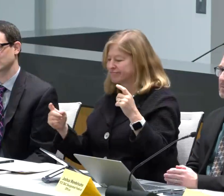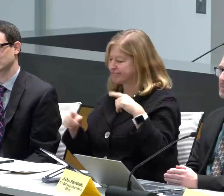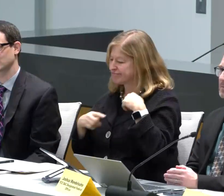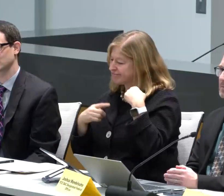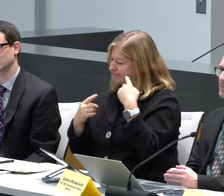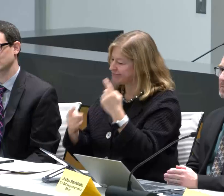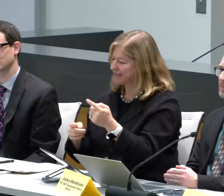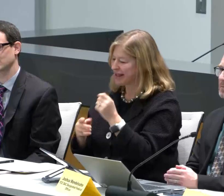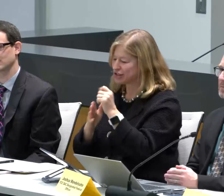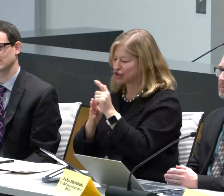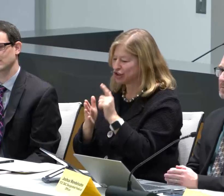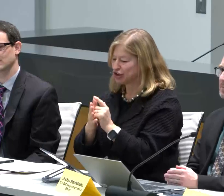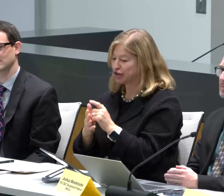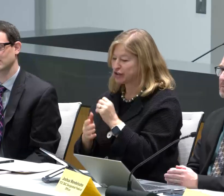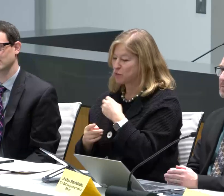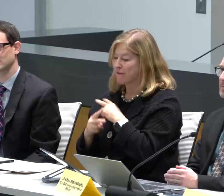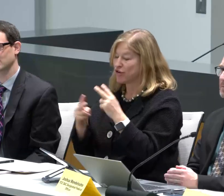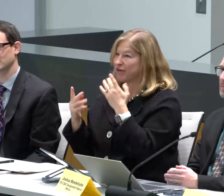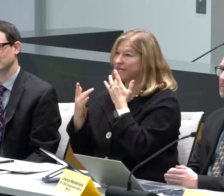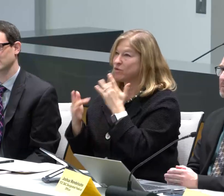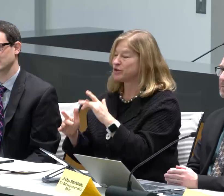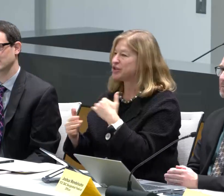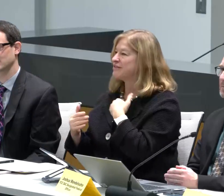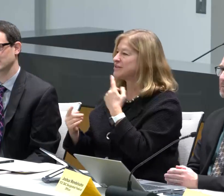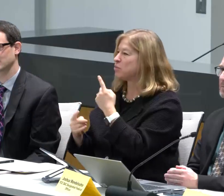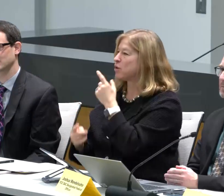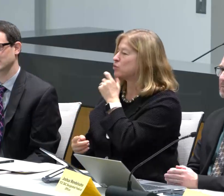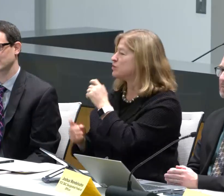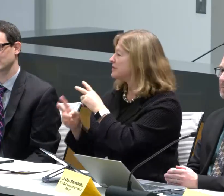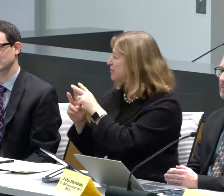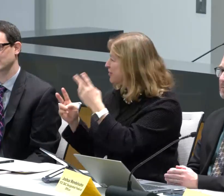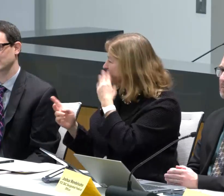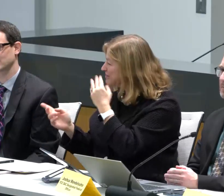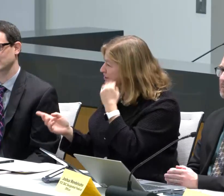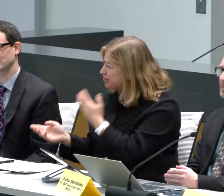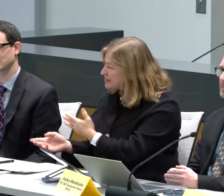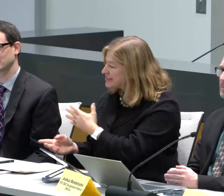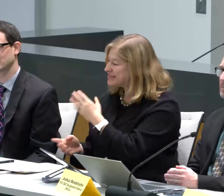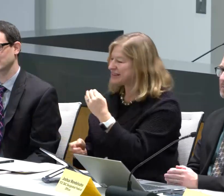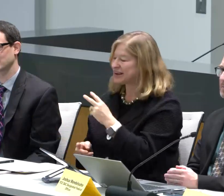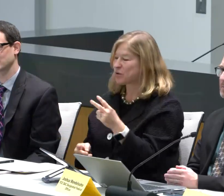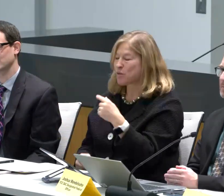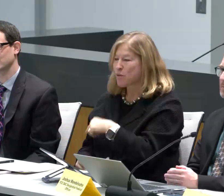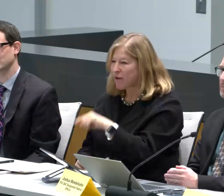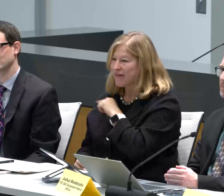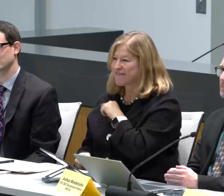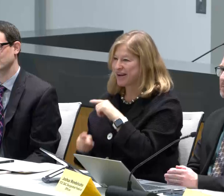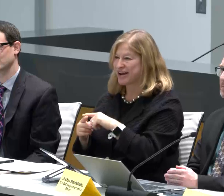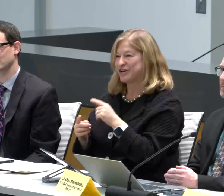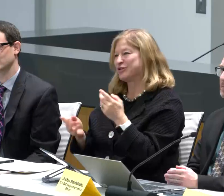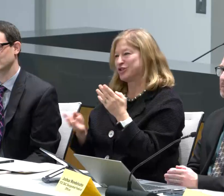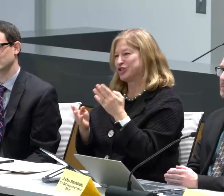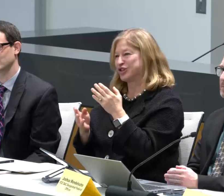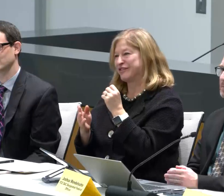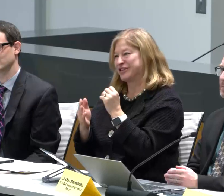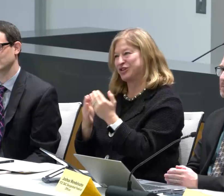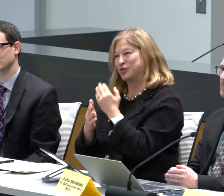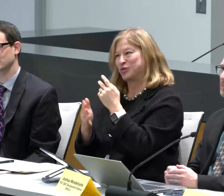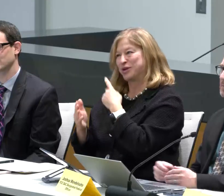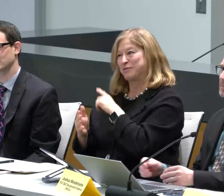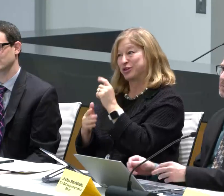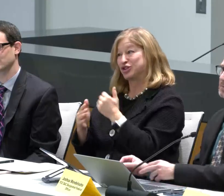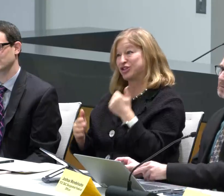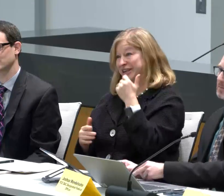relay services matters, and the like. He has done so as an attorney advisor, and we're very fortunate to have someone with his experience